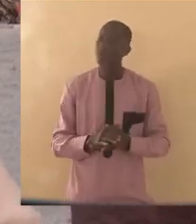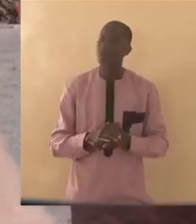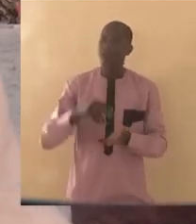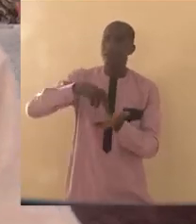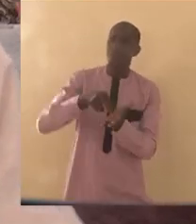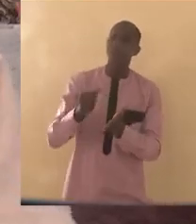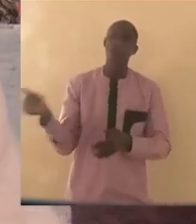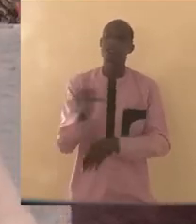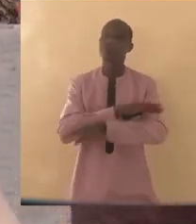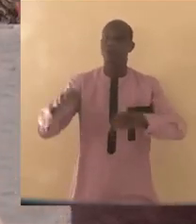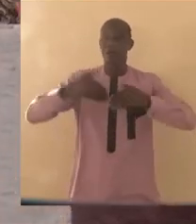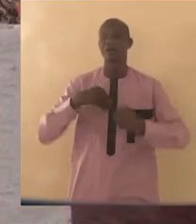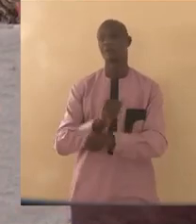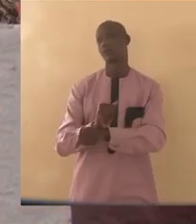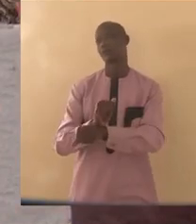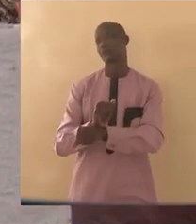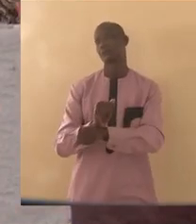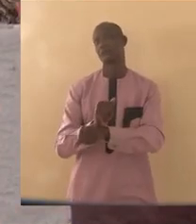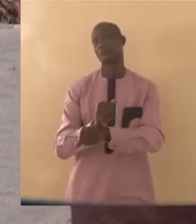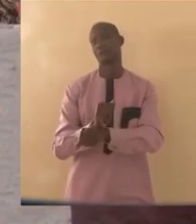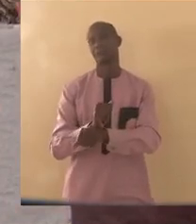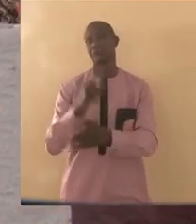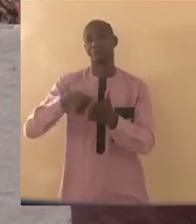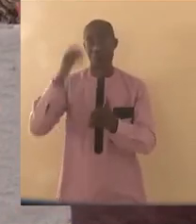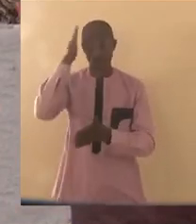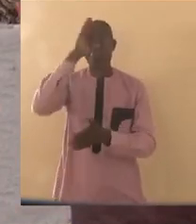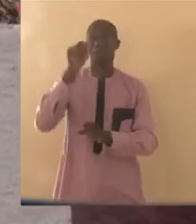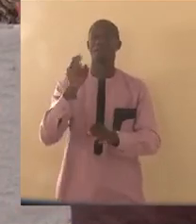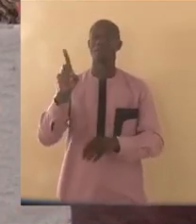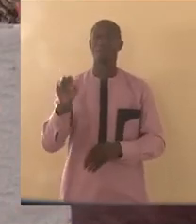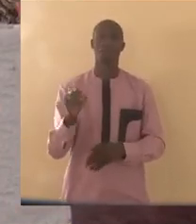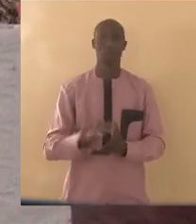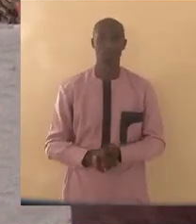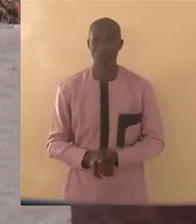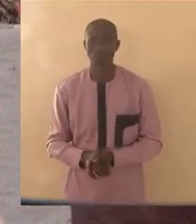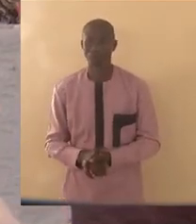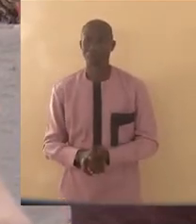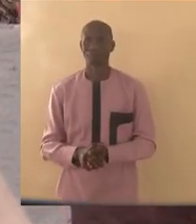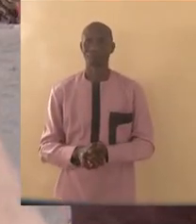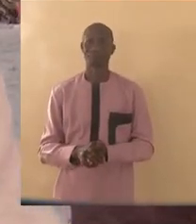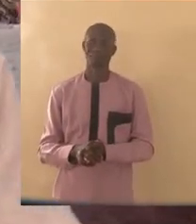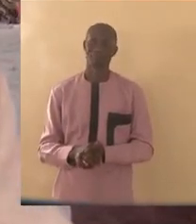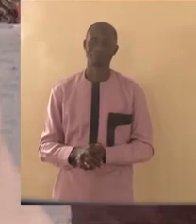mountain. It means they have no job. Pretty man go do. They will at least pray.